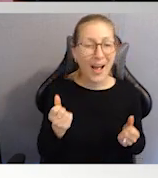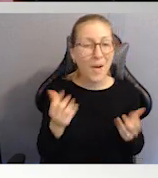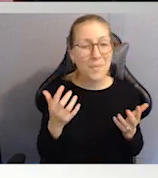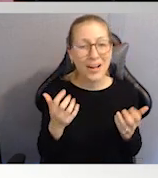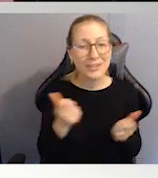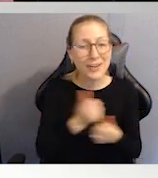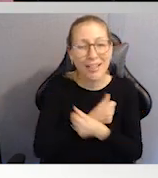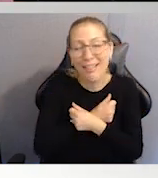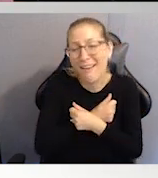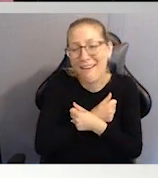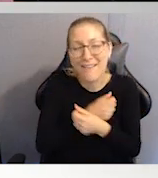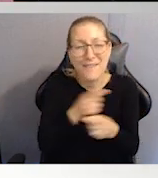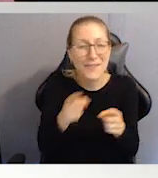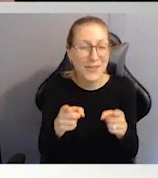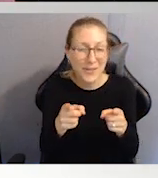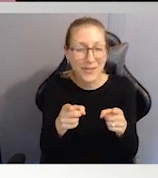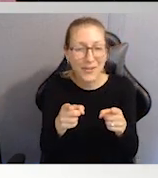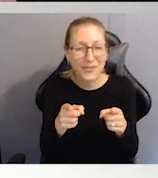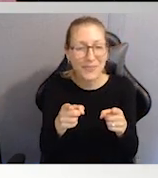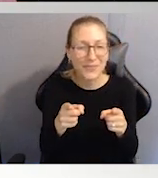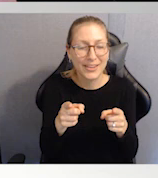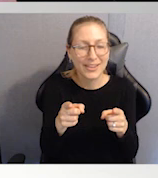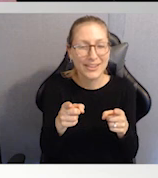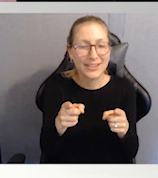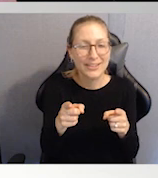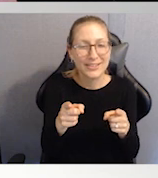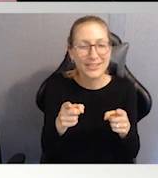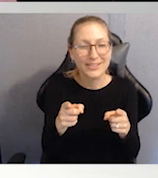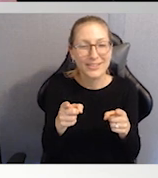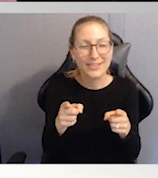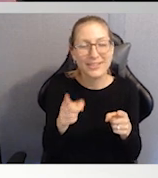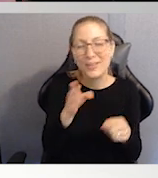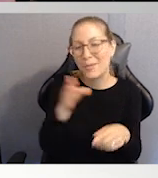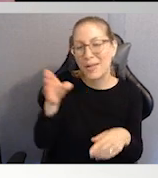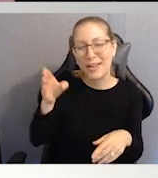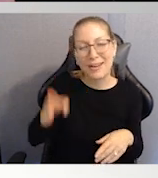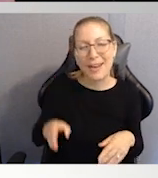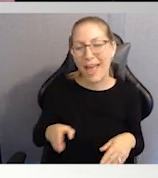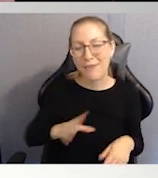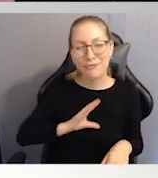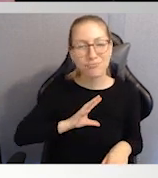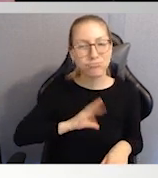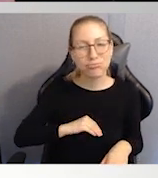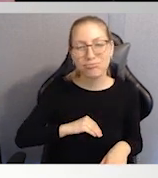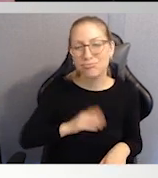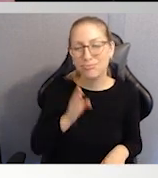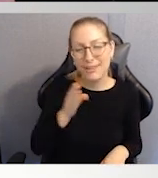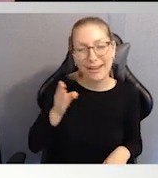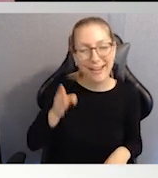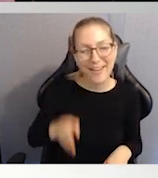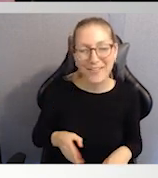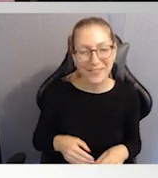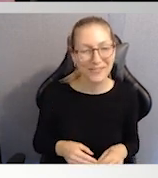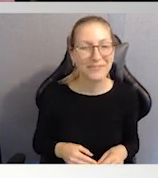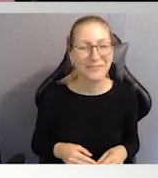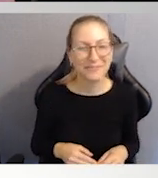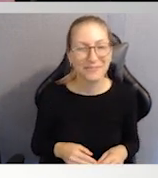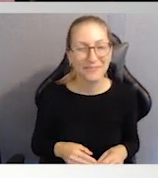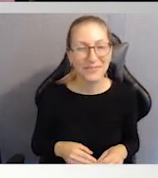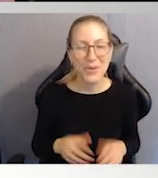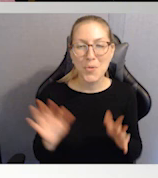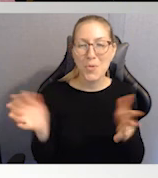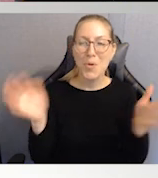of you. You never take my sunshine away.